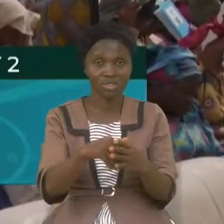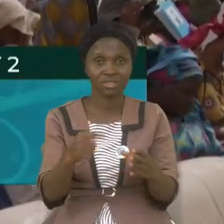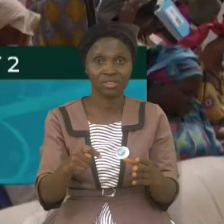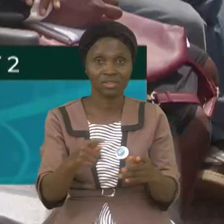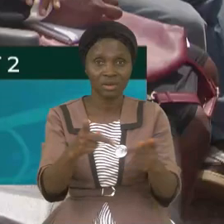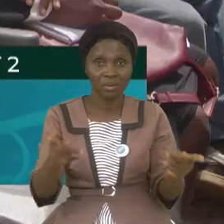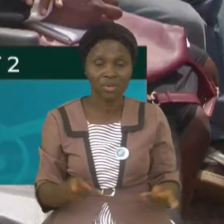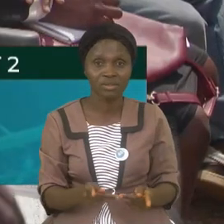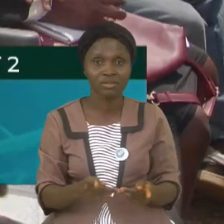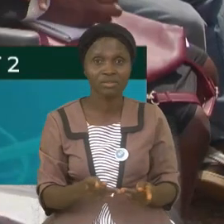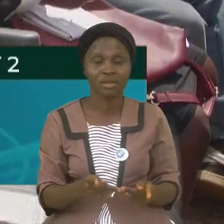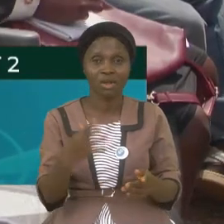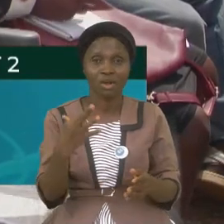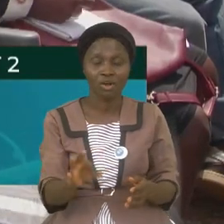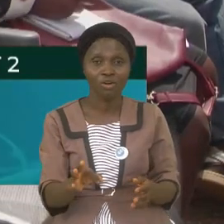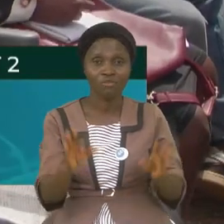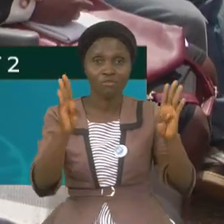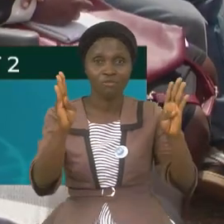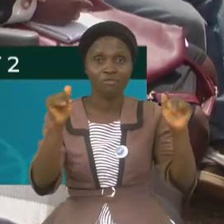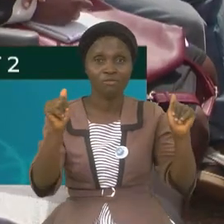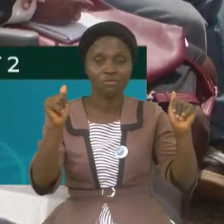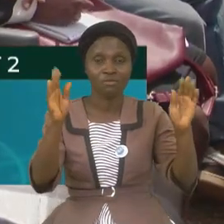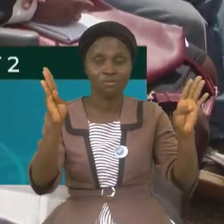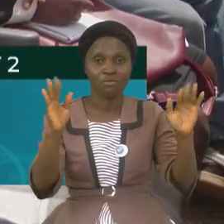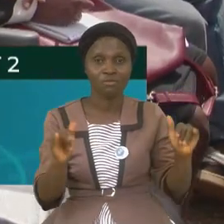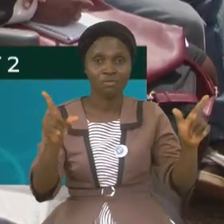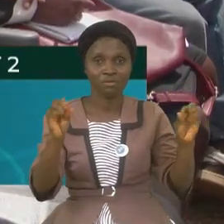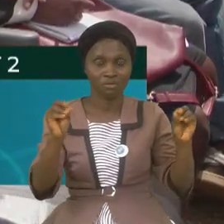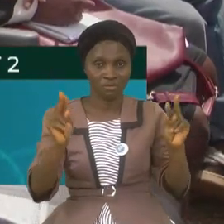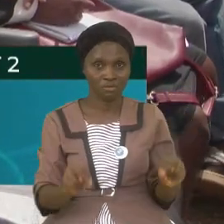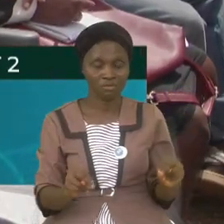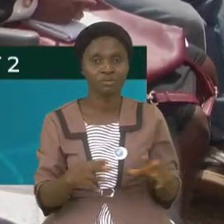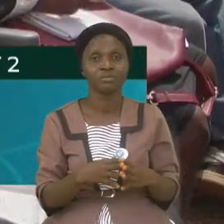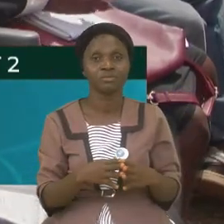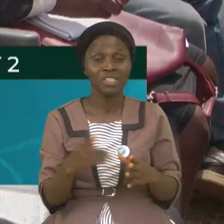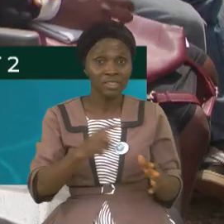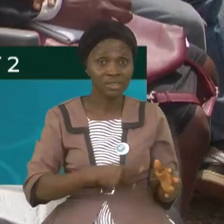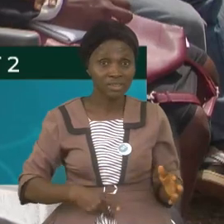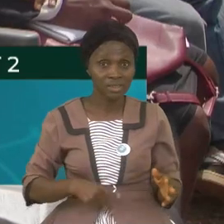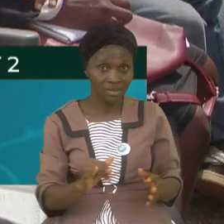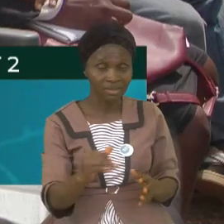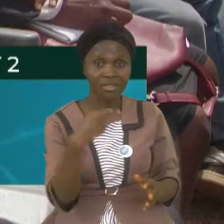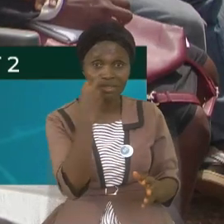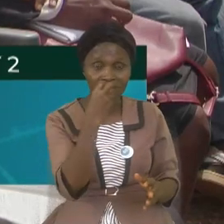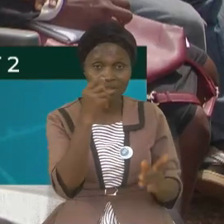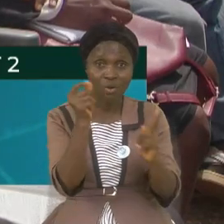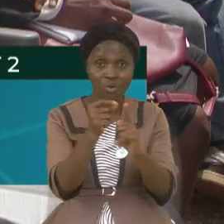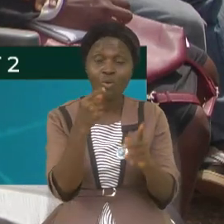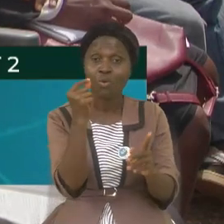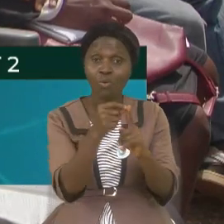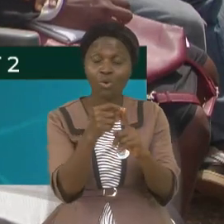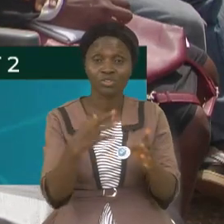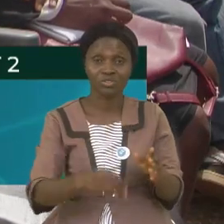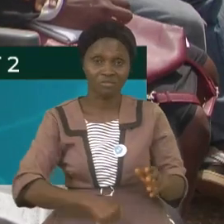30, it says, the king spake words of pride. The king spake from the haughty